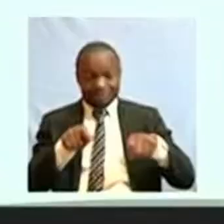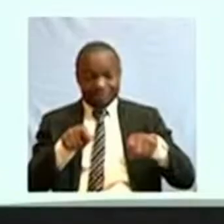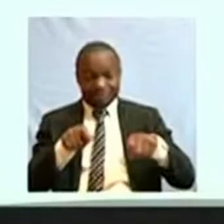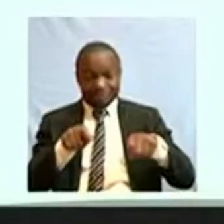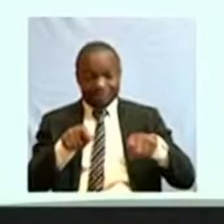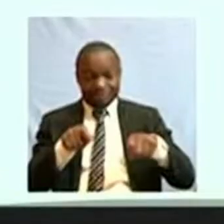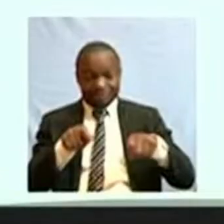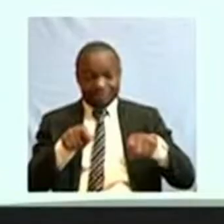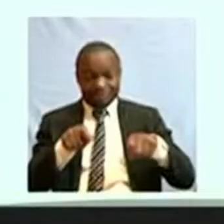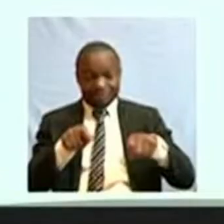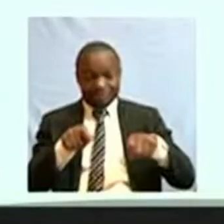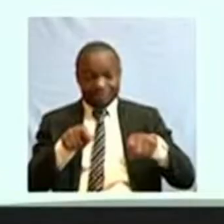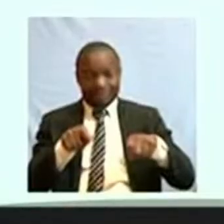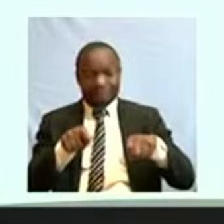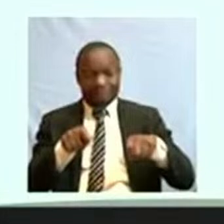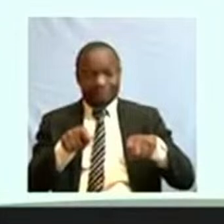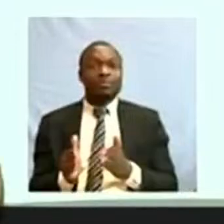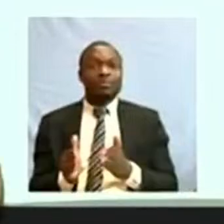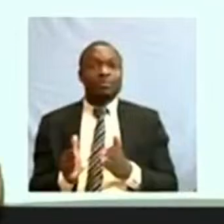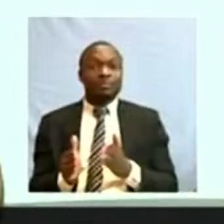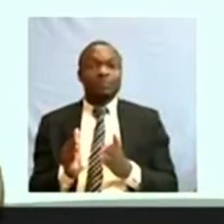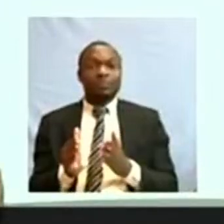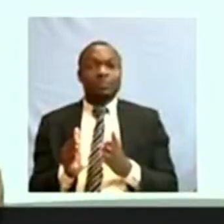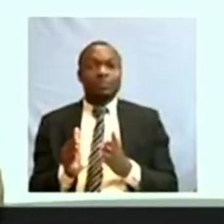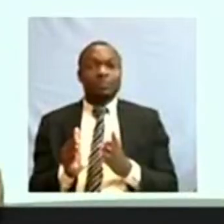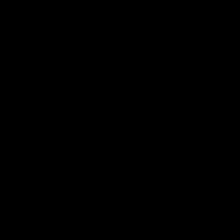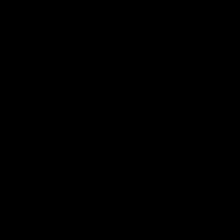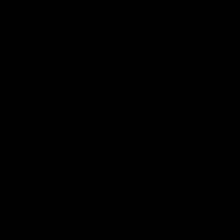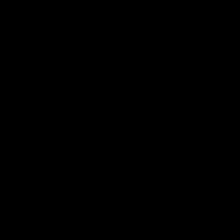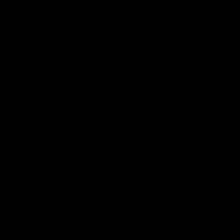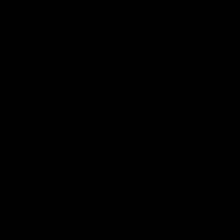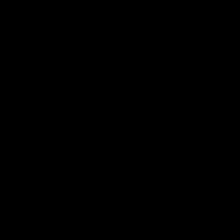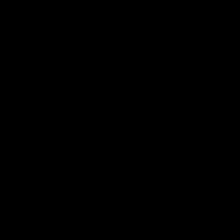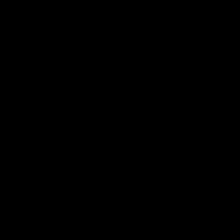we have seen, like